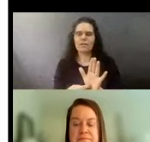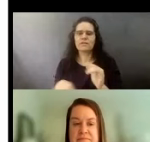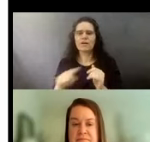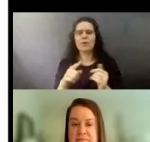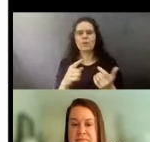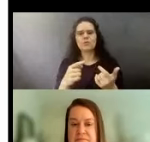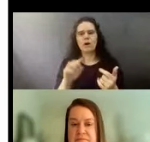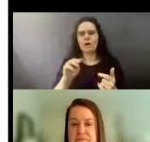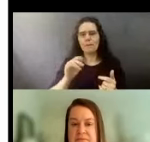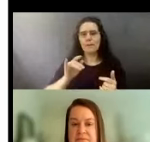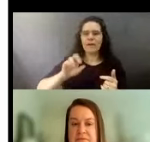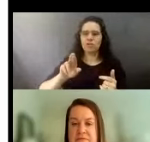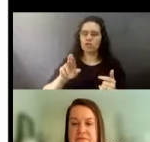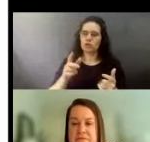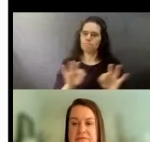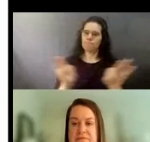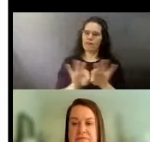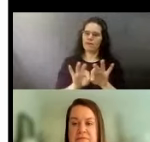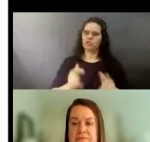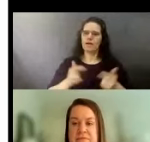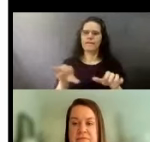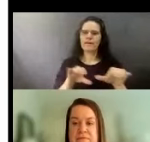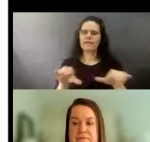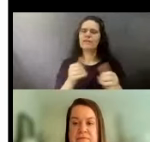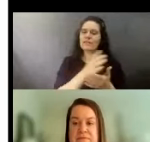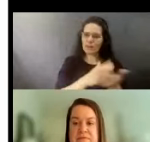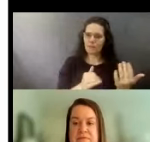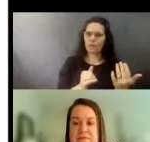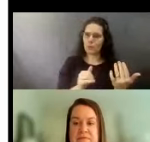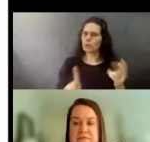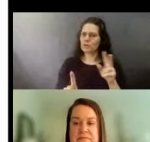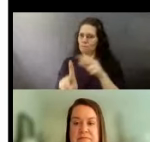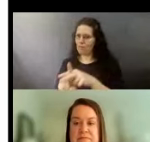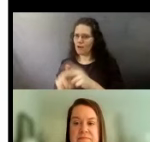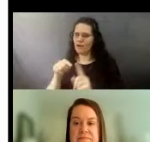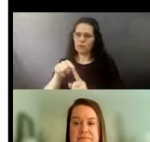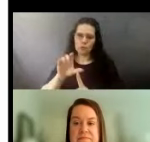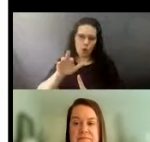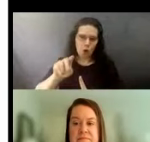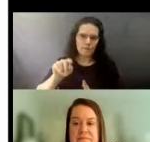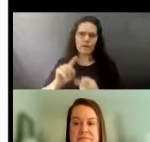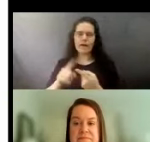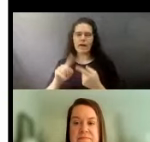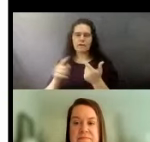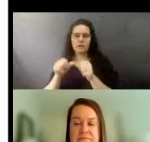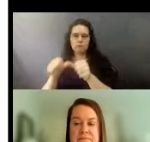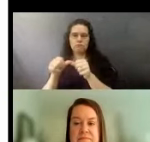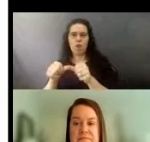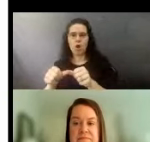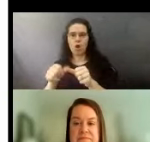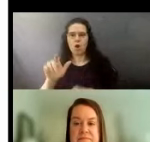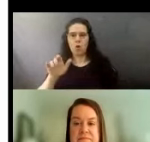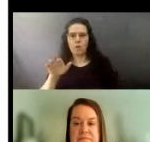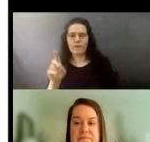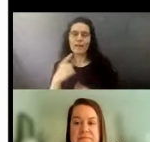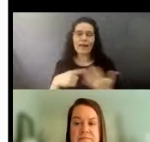life activities may be relevant to COVID and long COVID, things like communicating or thinking or